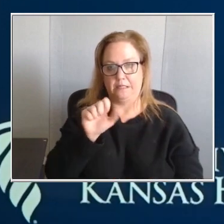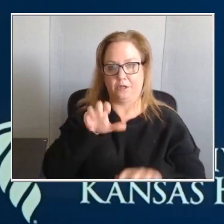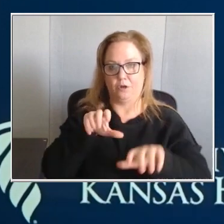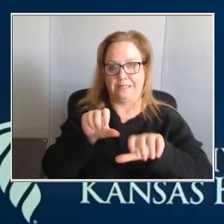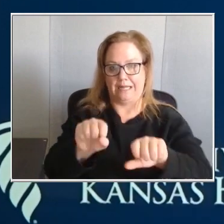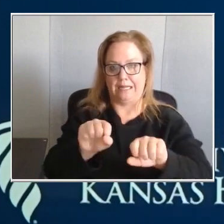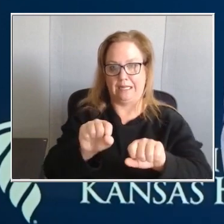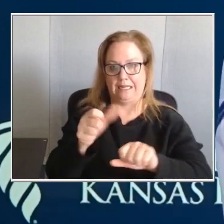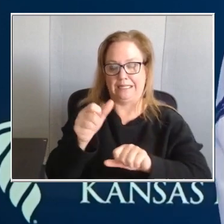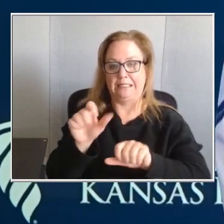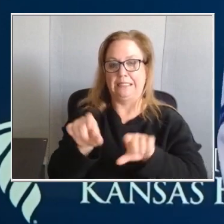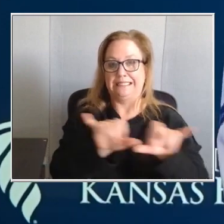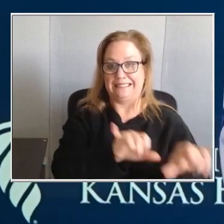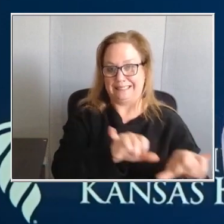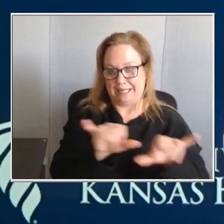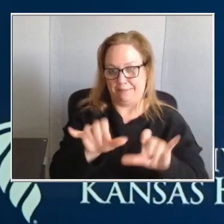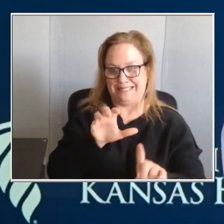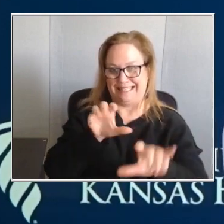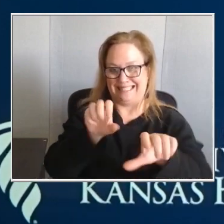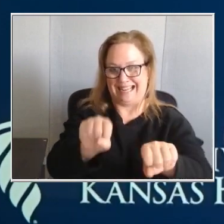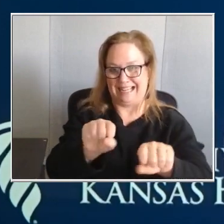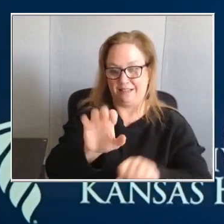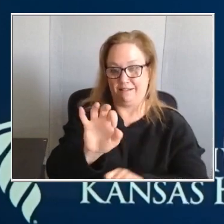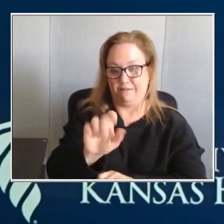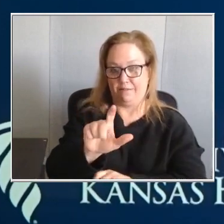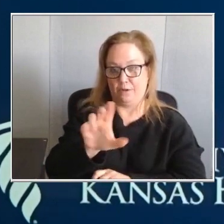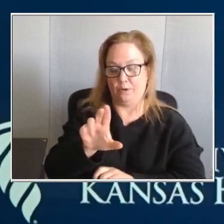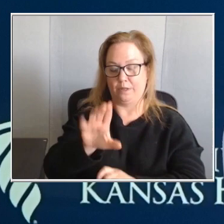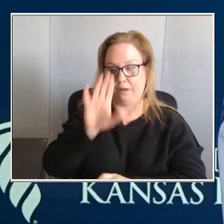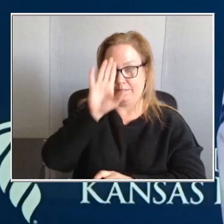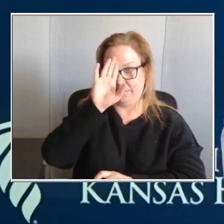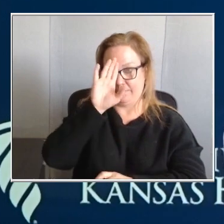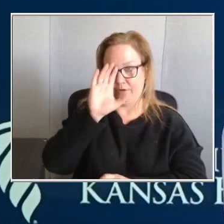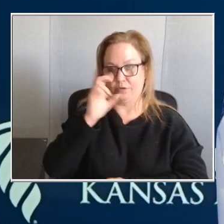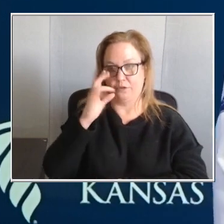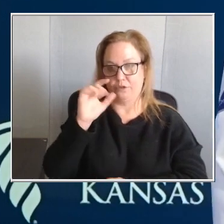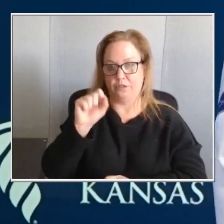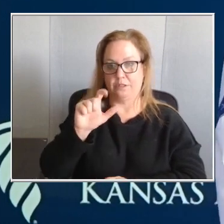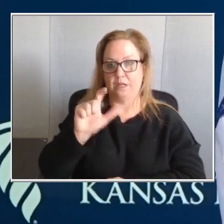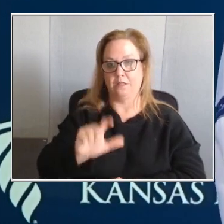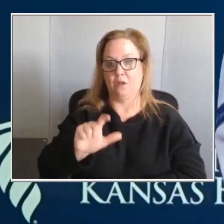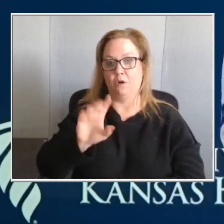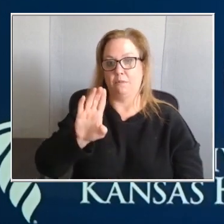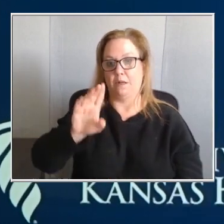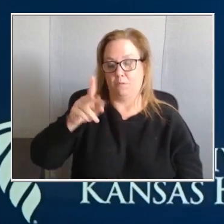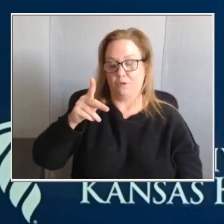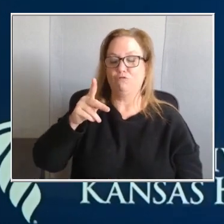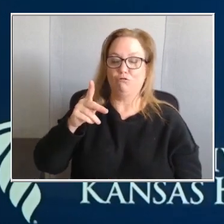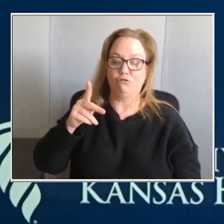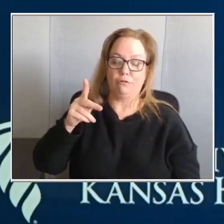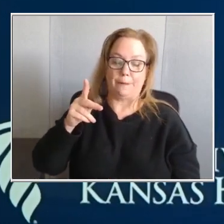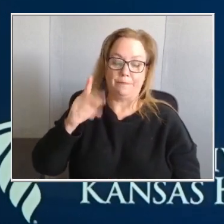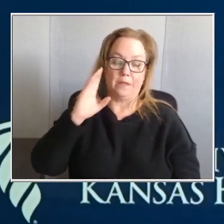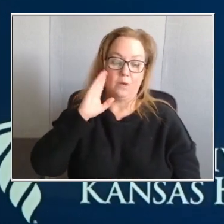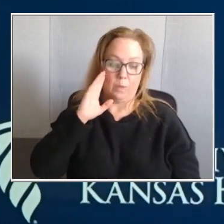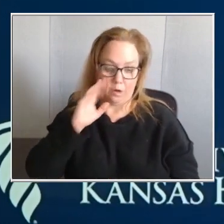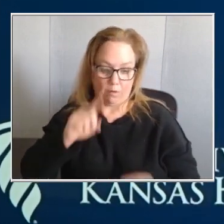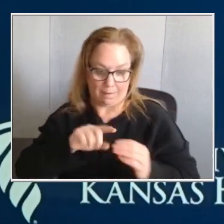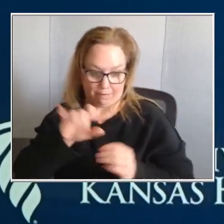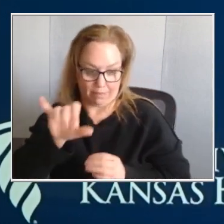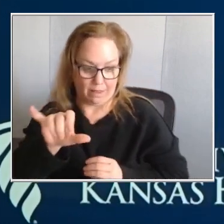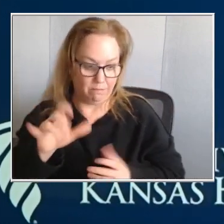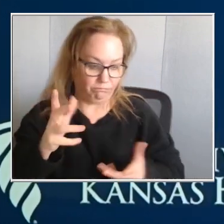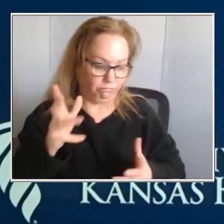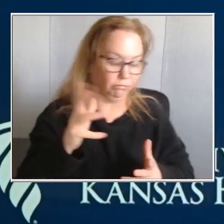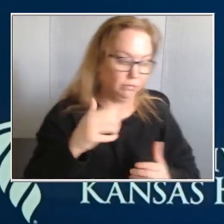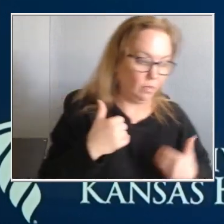attack the flu, release molecules that cause fevers and chills and low blood pressure, etc. And so we know about those, and we have